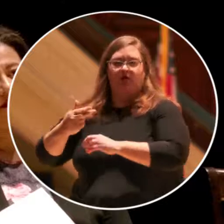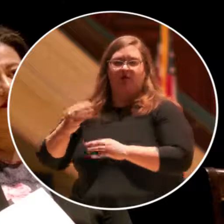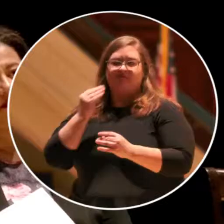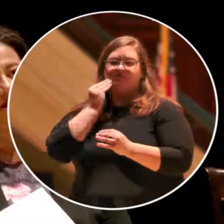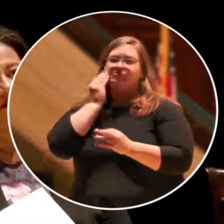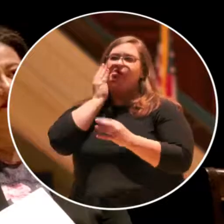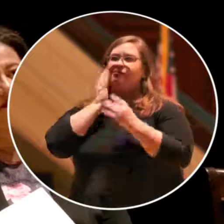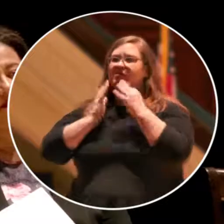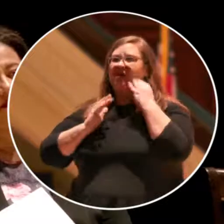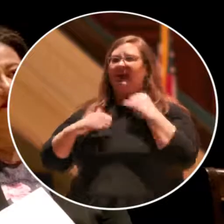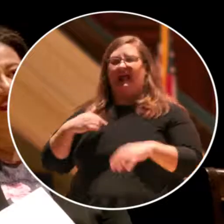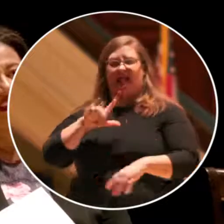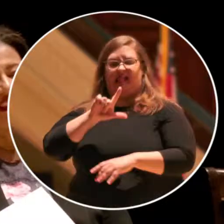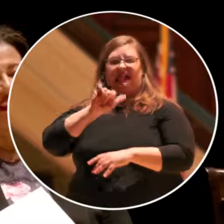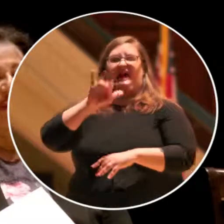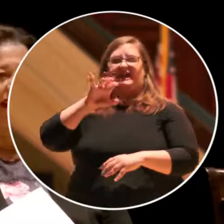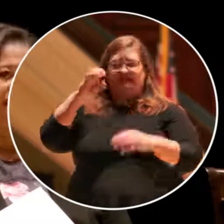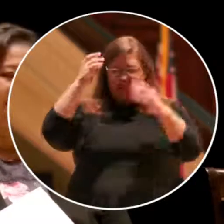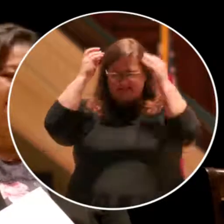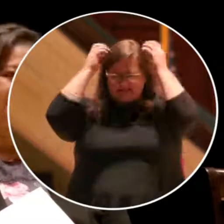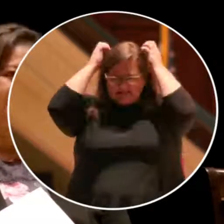open sores on my head from scratching.